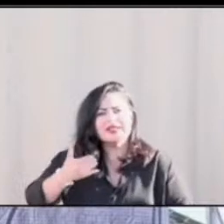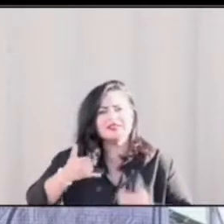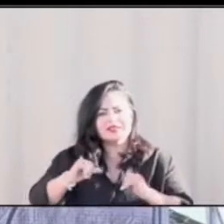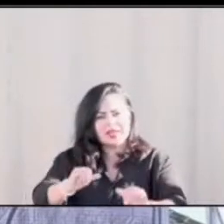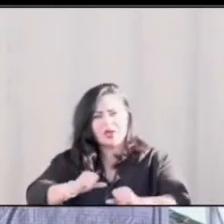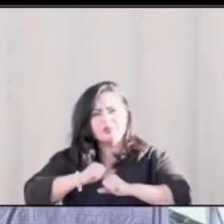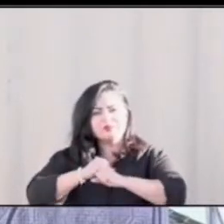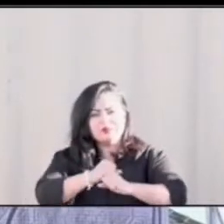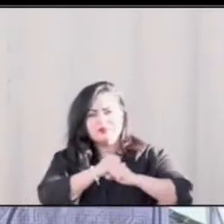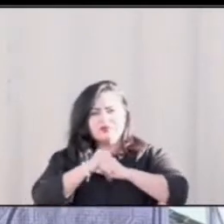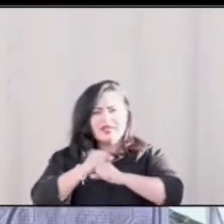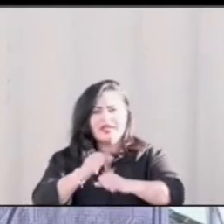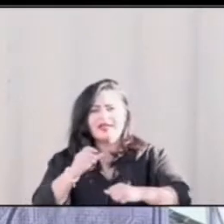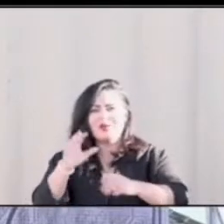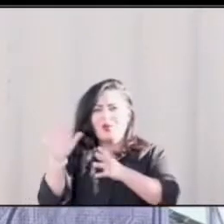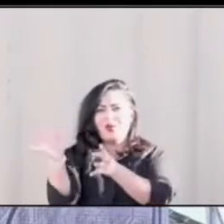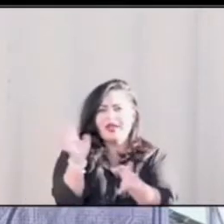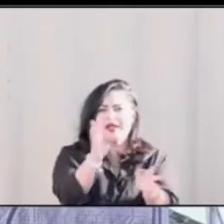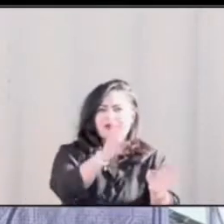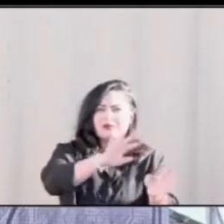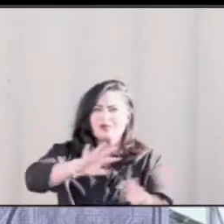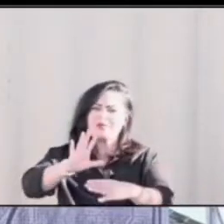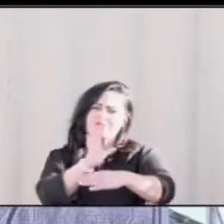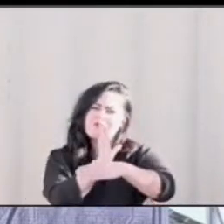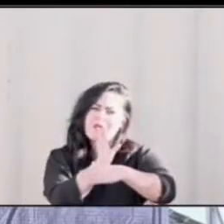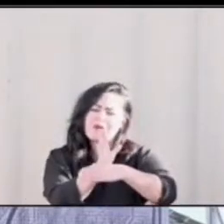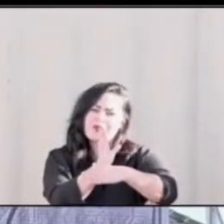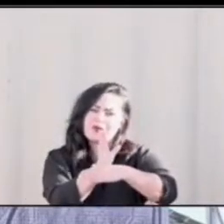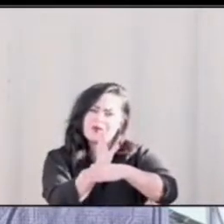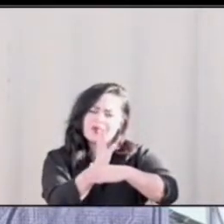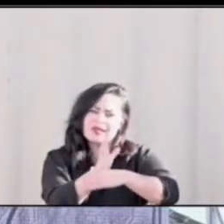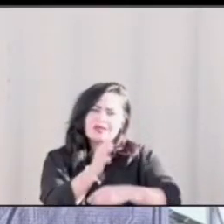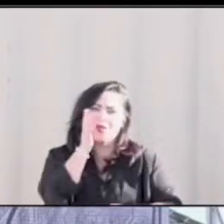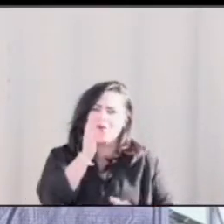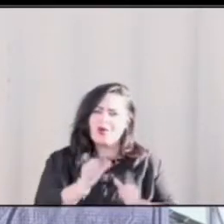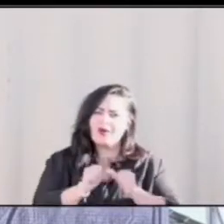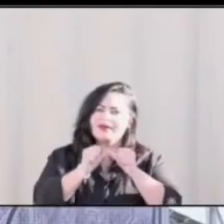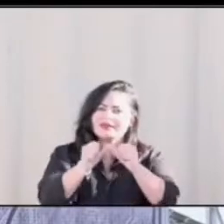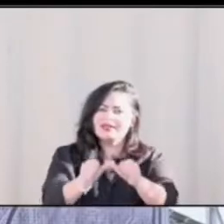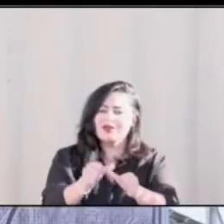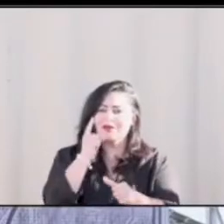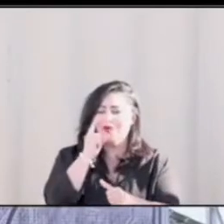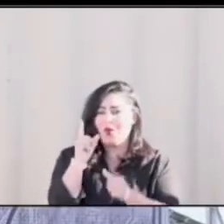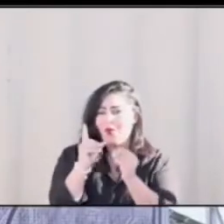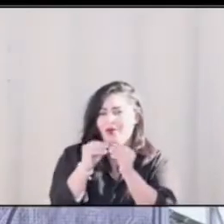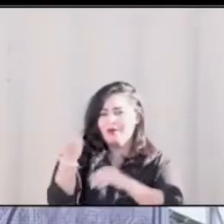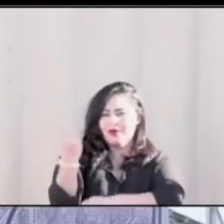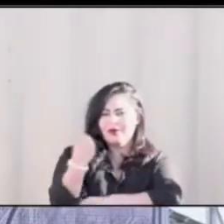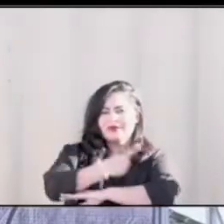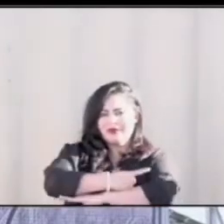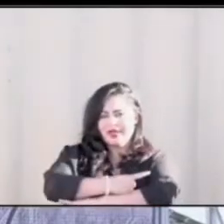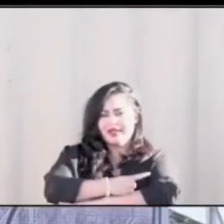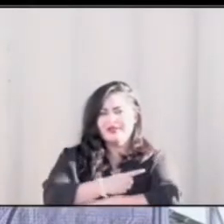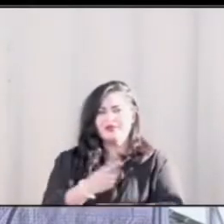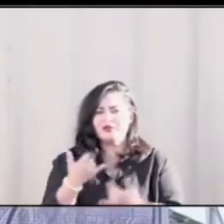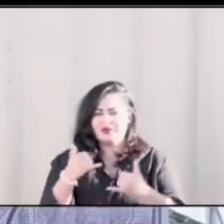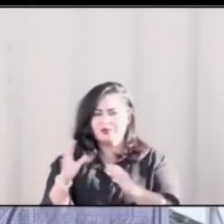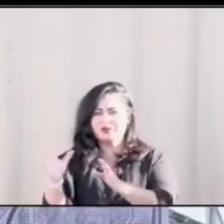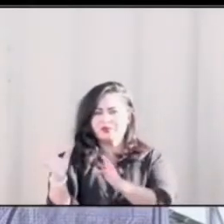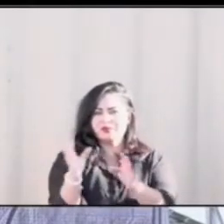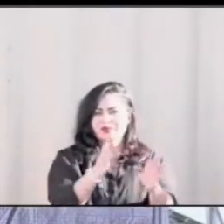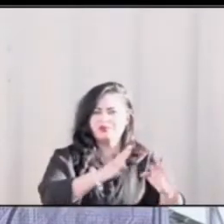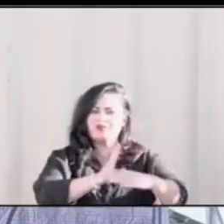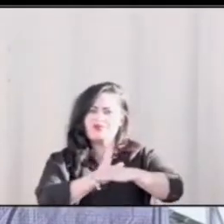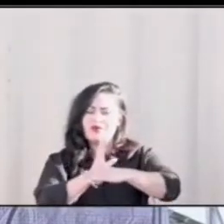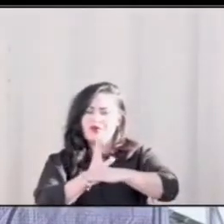persistent weak to moderate Santa Ana wind flow pattern, and so that's going to continue for one more day. We still have expectations of some moderate Santa Anas